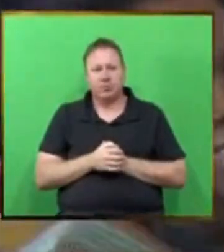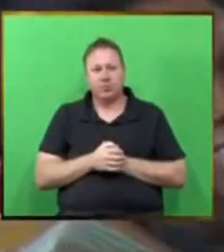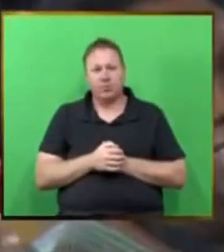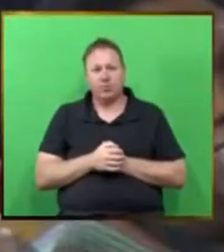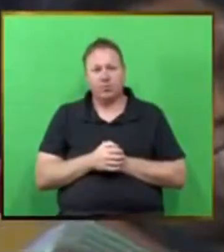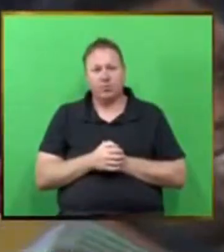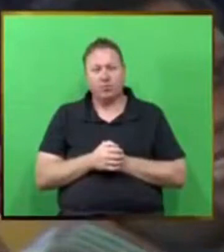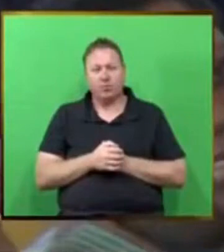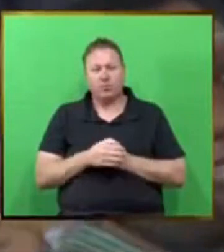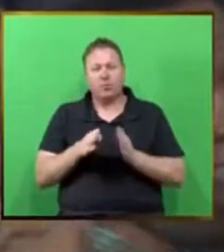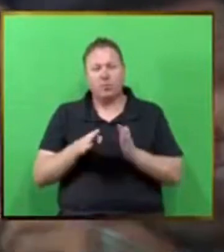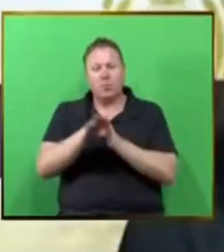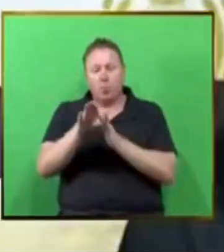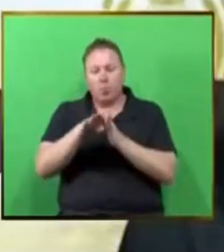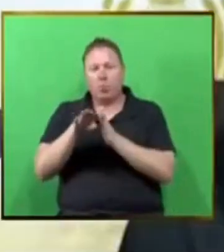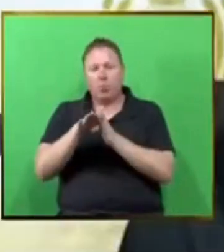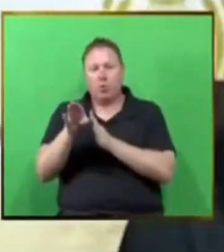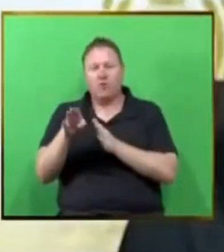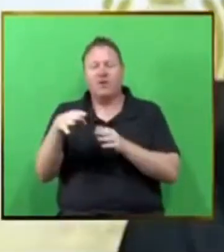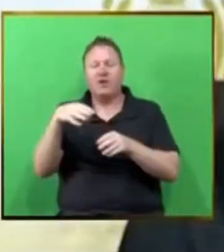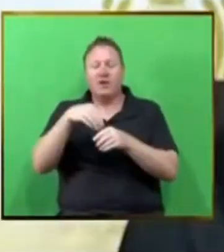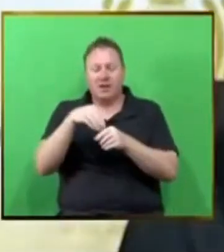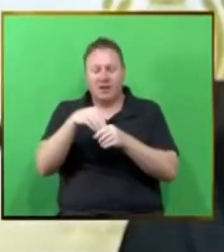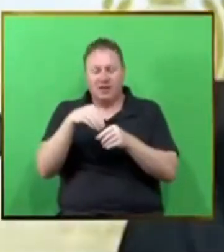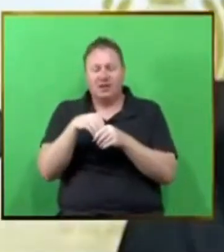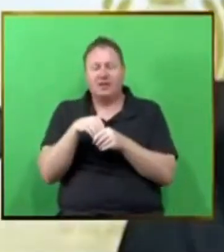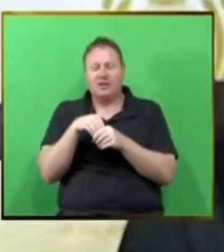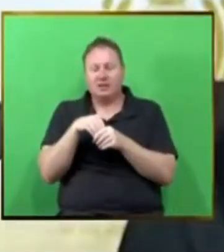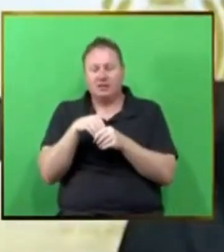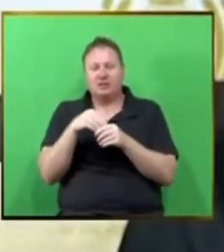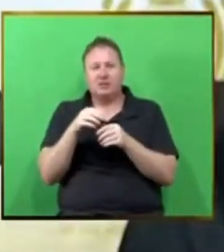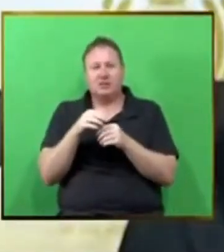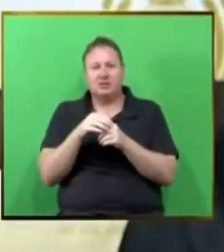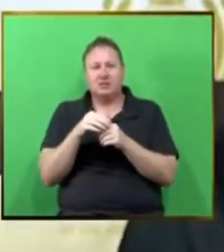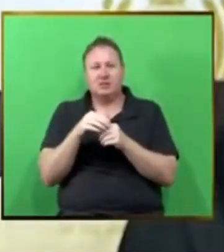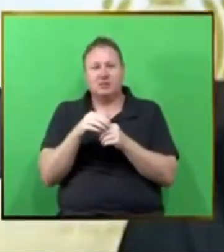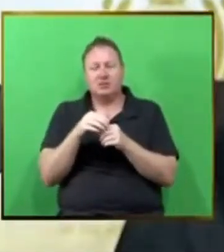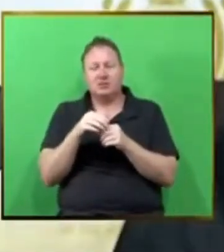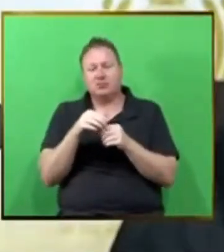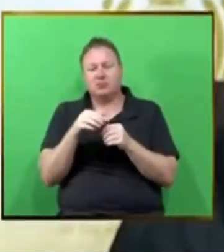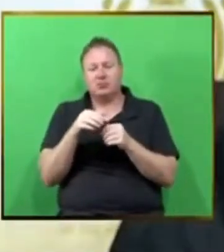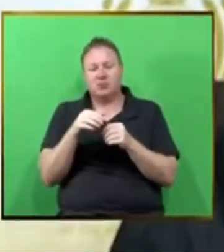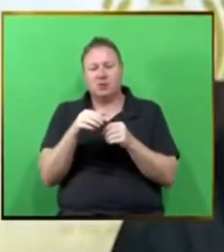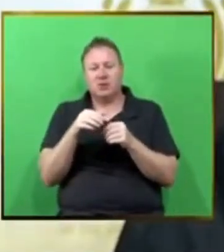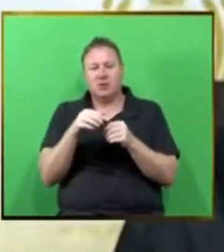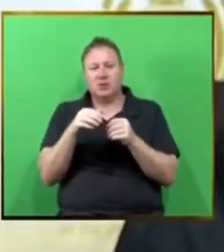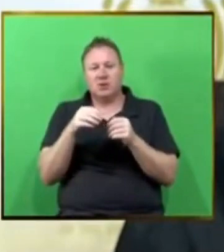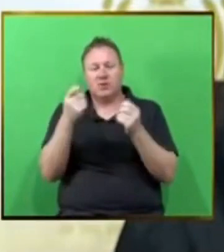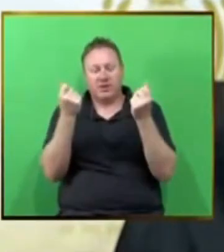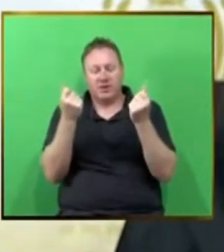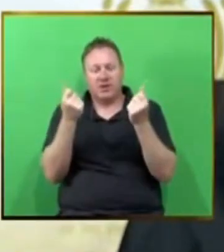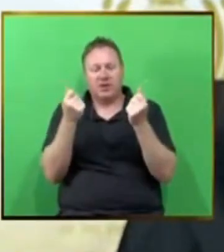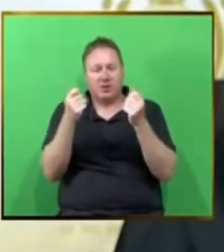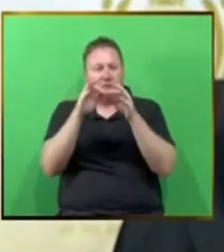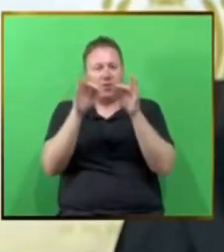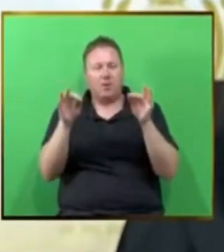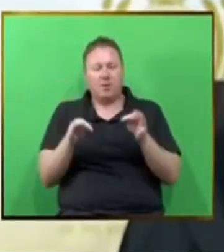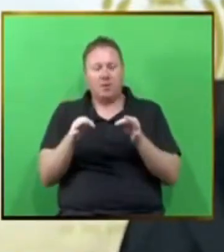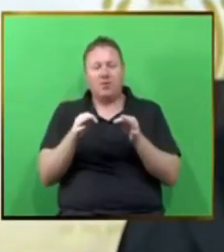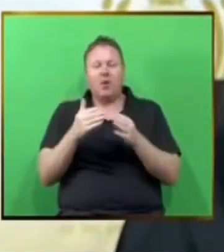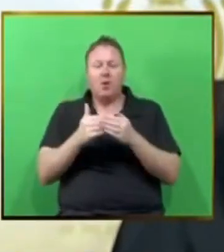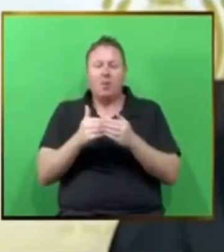These improvements will be within the fiscal framework. For the extension of the grant beyond